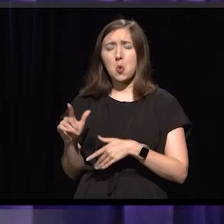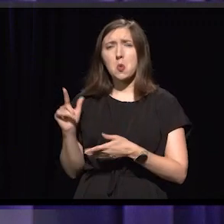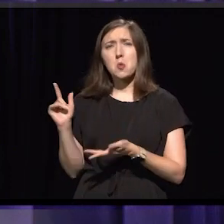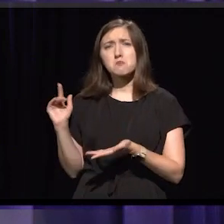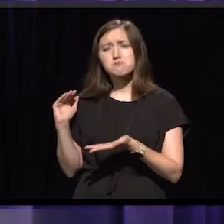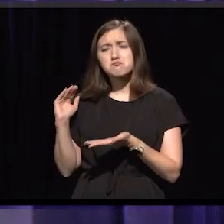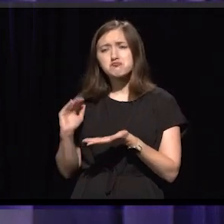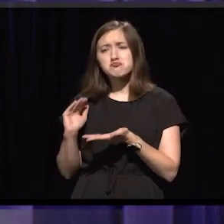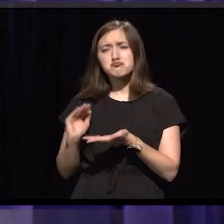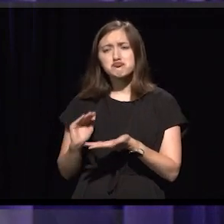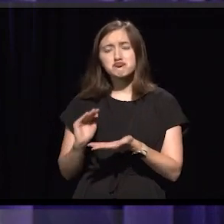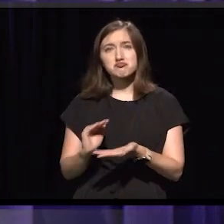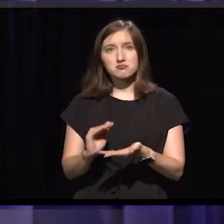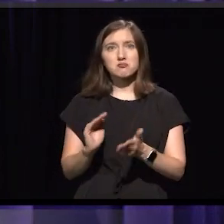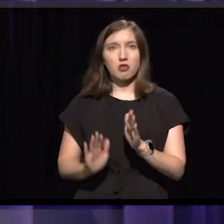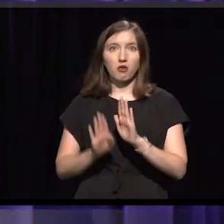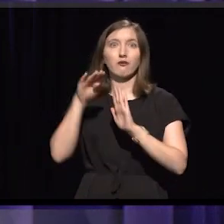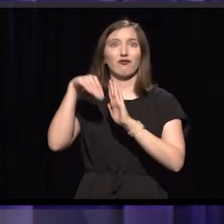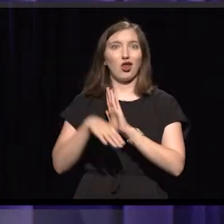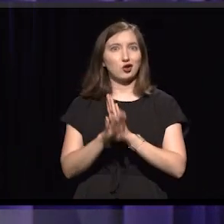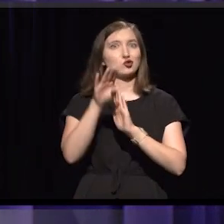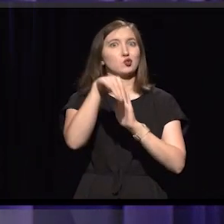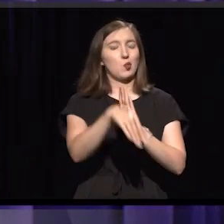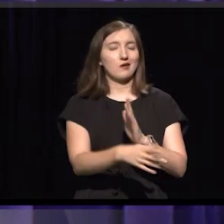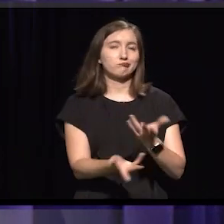been normally.